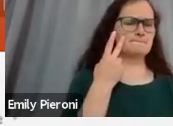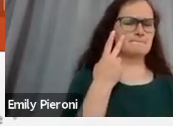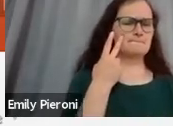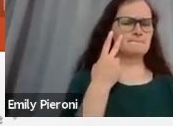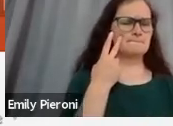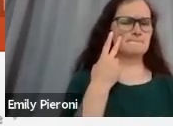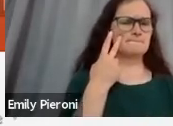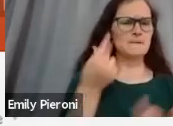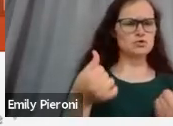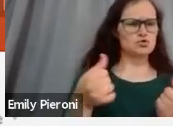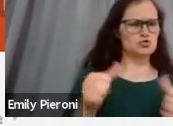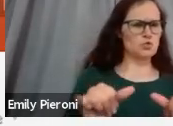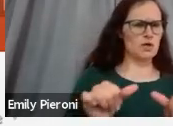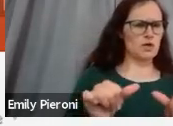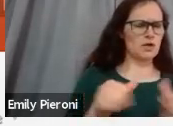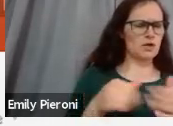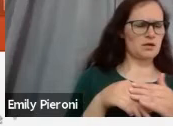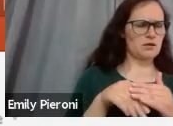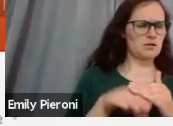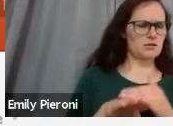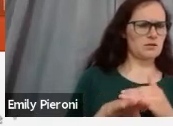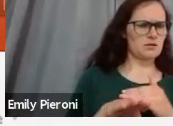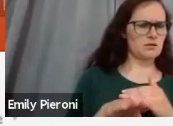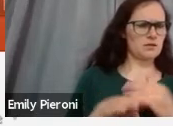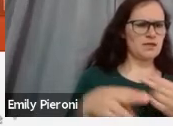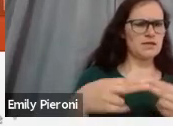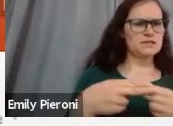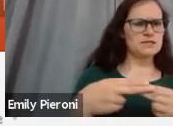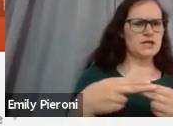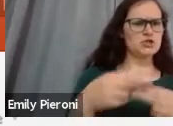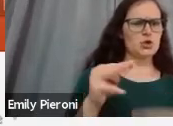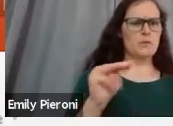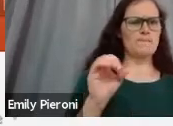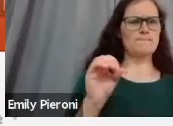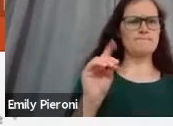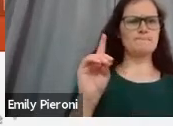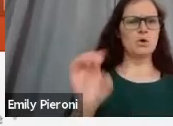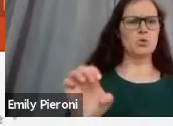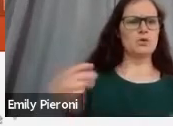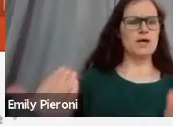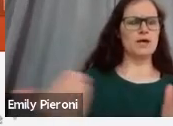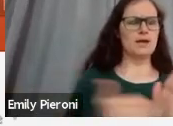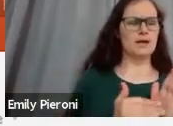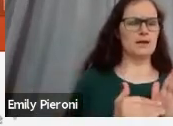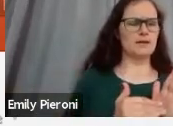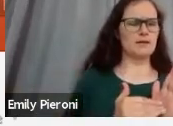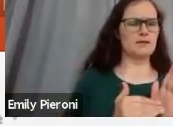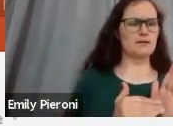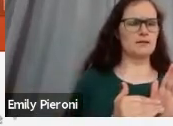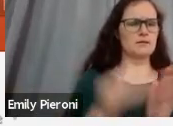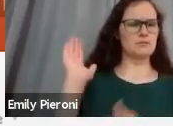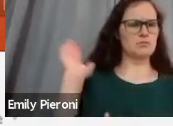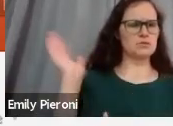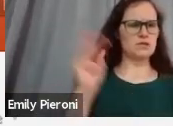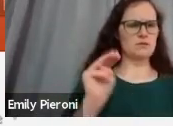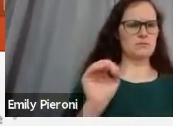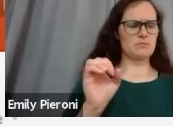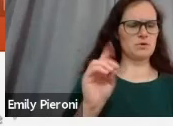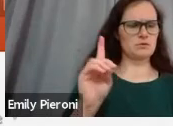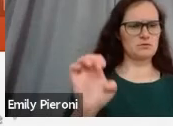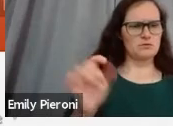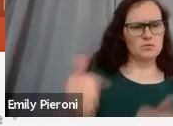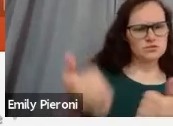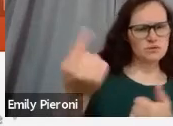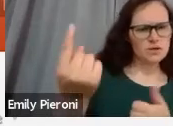Try going into just the slideshow mode again. This one here? No. Oh, the true that one right there.